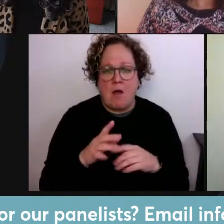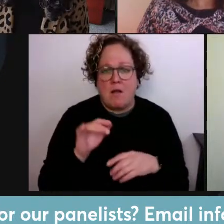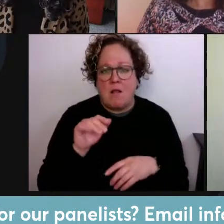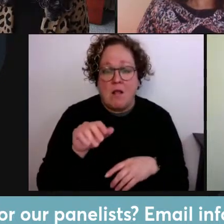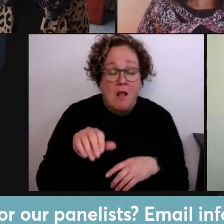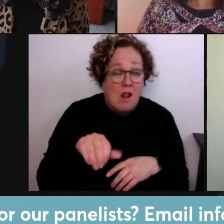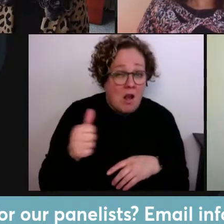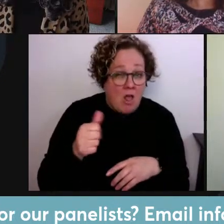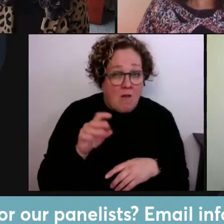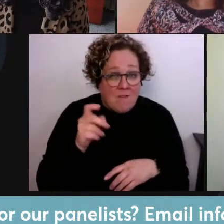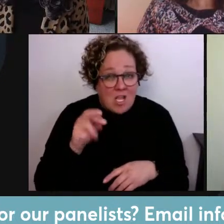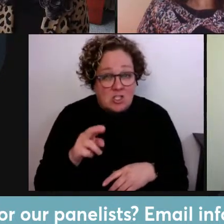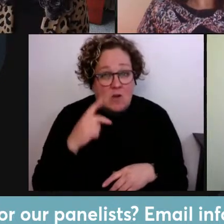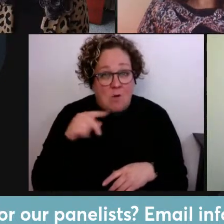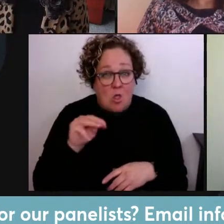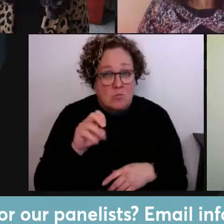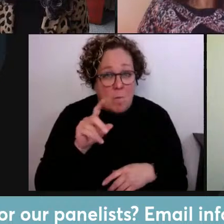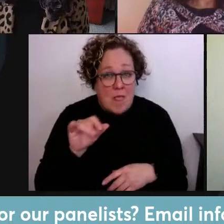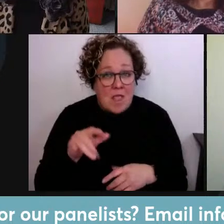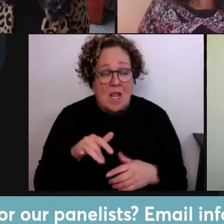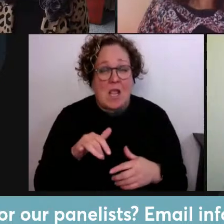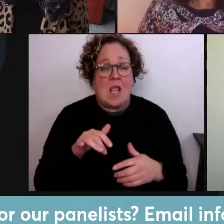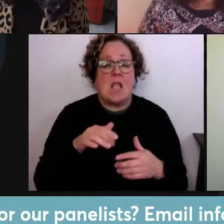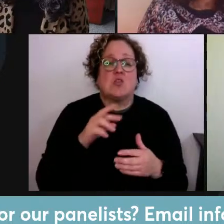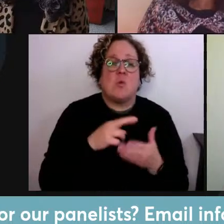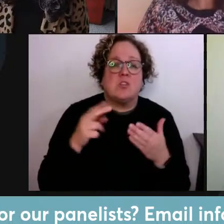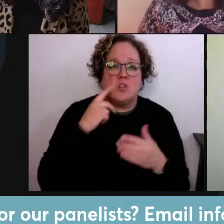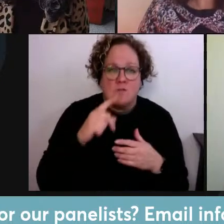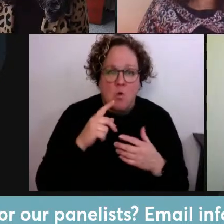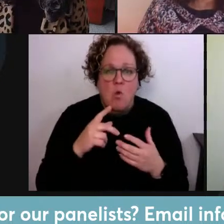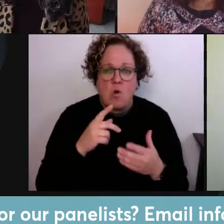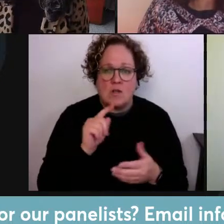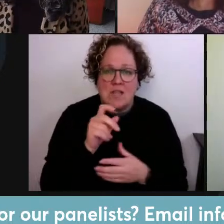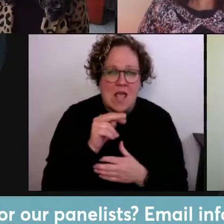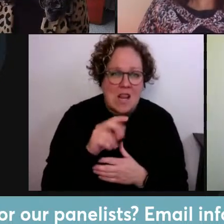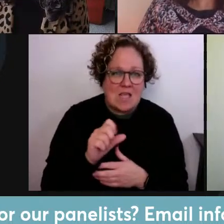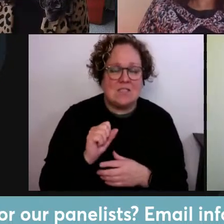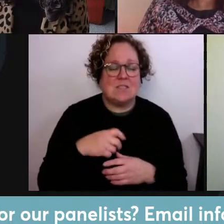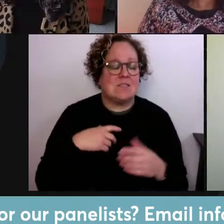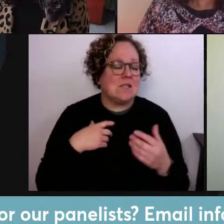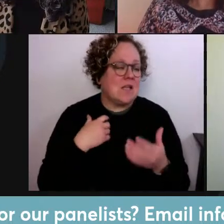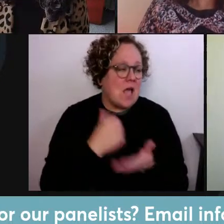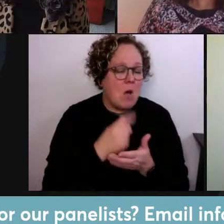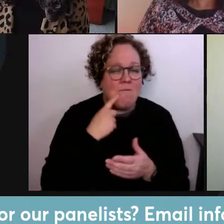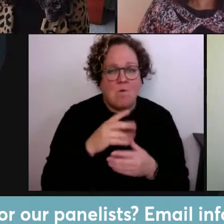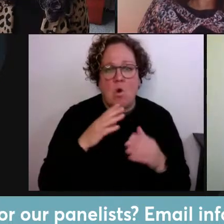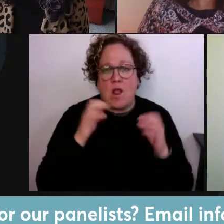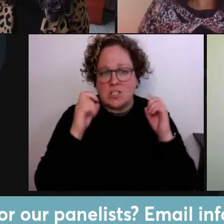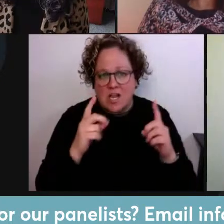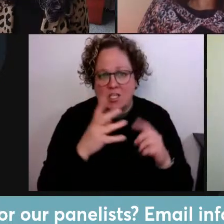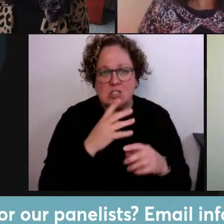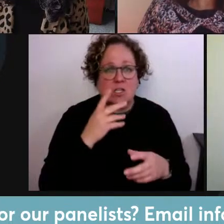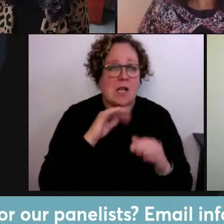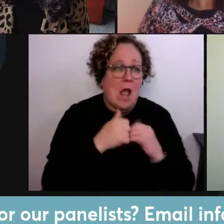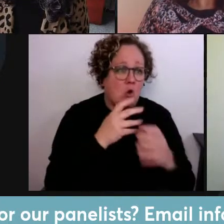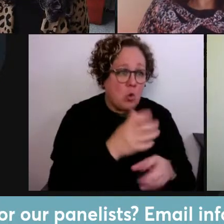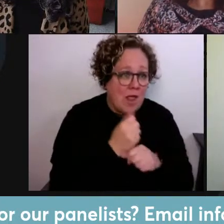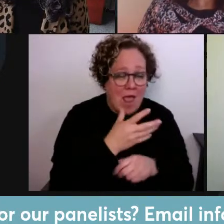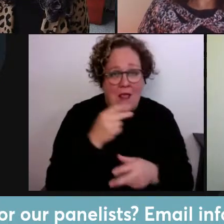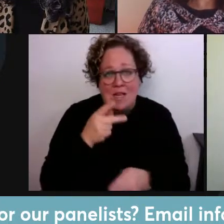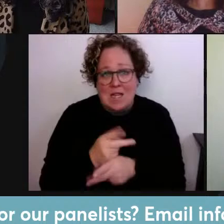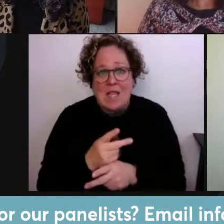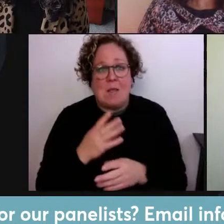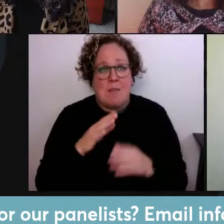is resources for tenants, including assistance in education about getting and keeping housing with a voucher. And